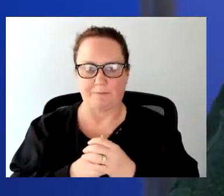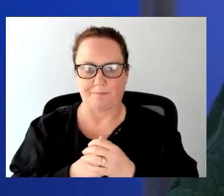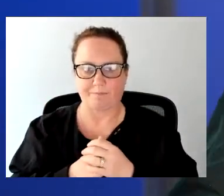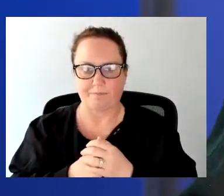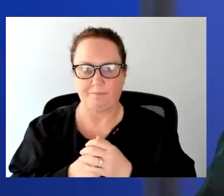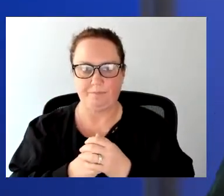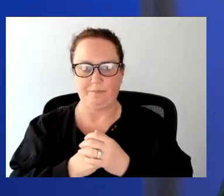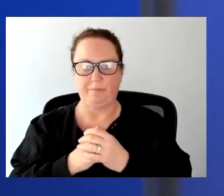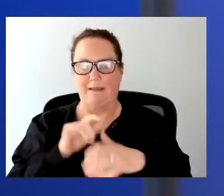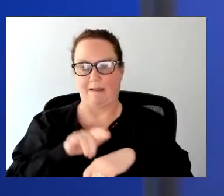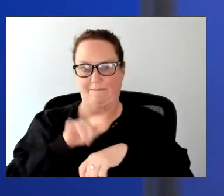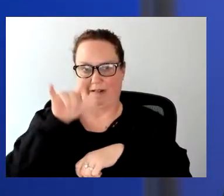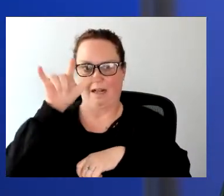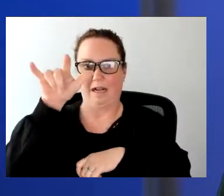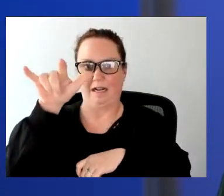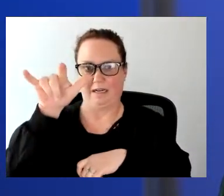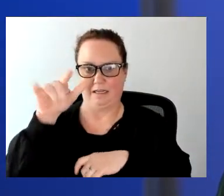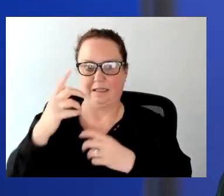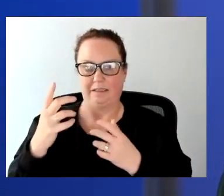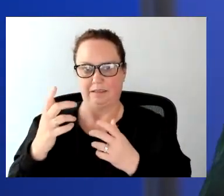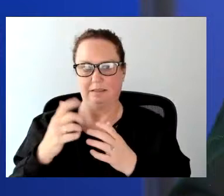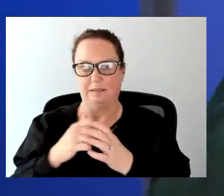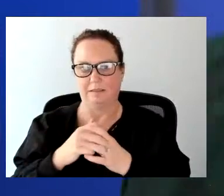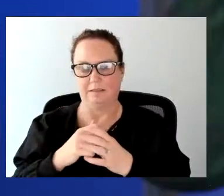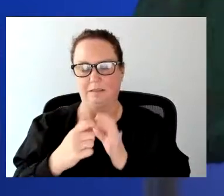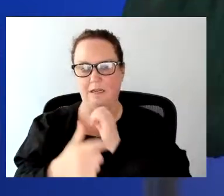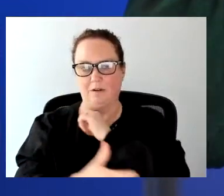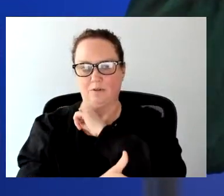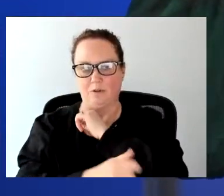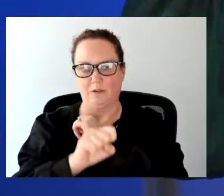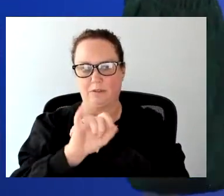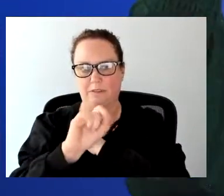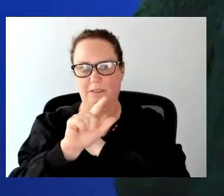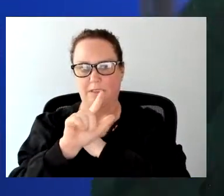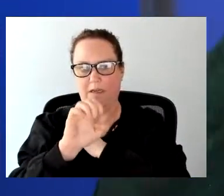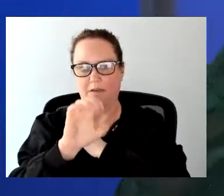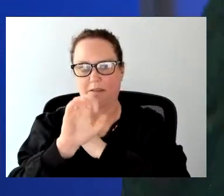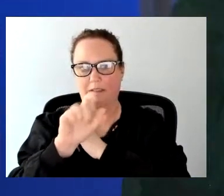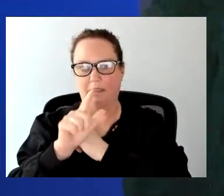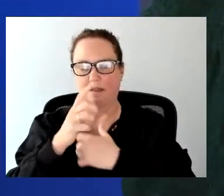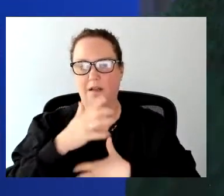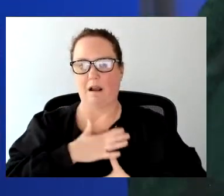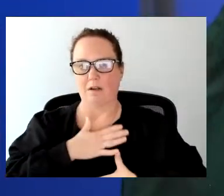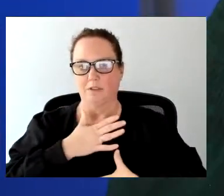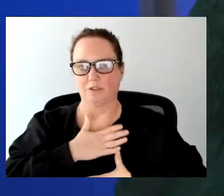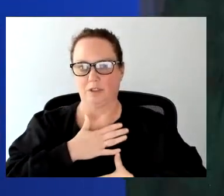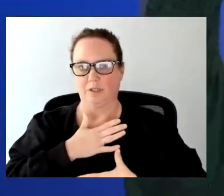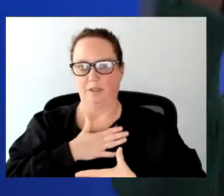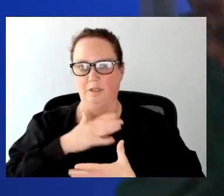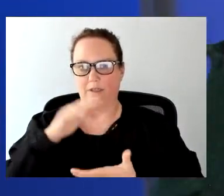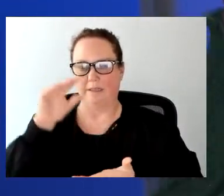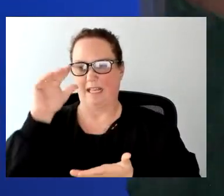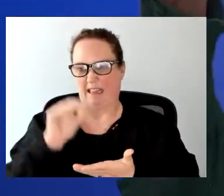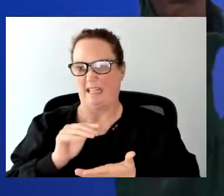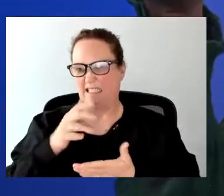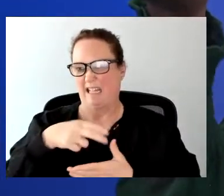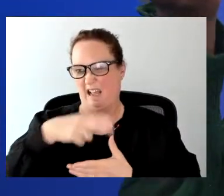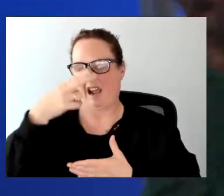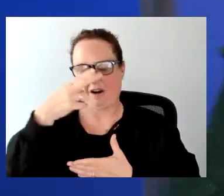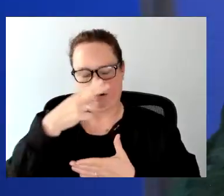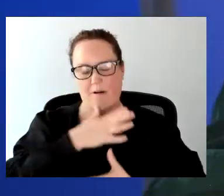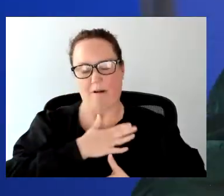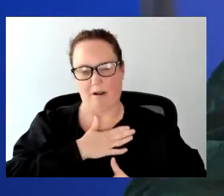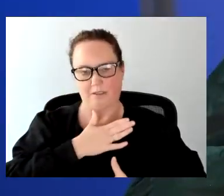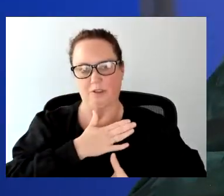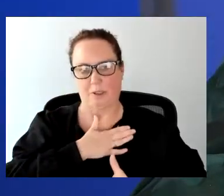fly, it triggers the sickle cell because oxygen, or the higher you get, the less oxygen you